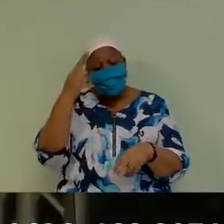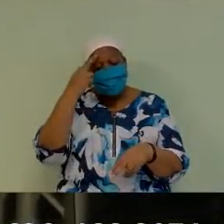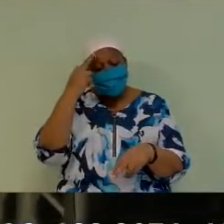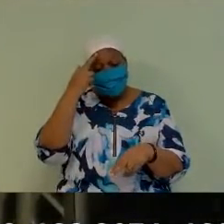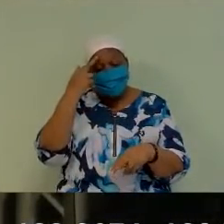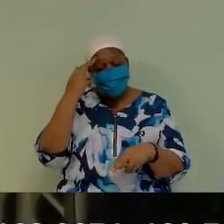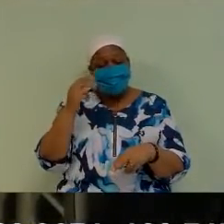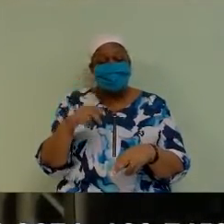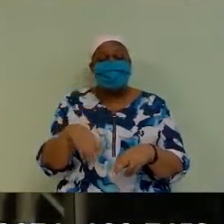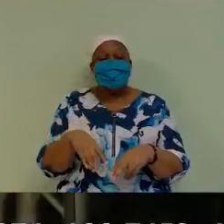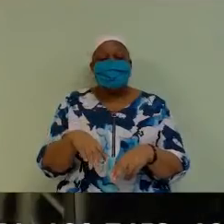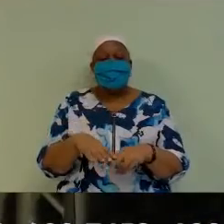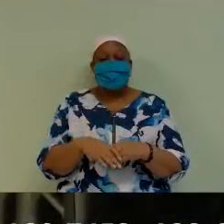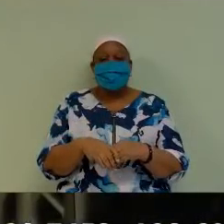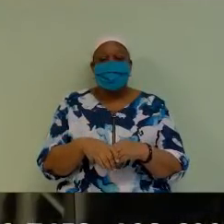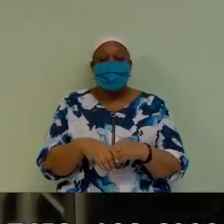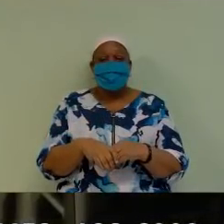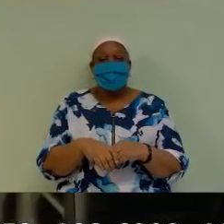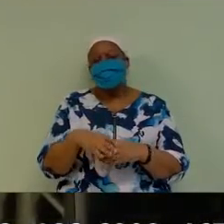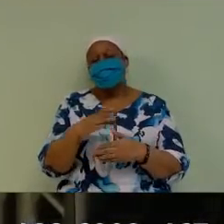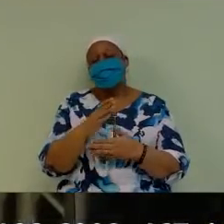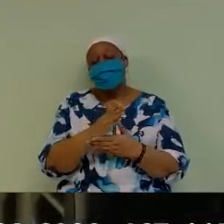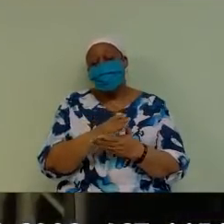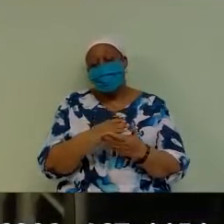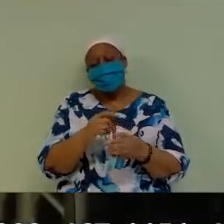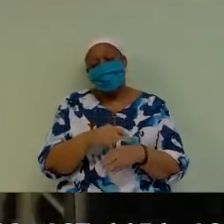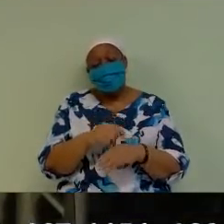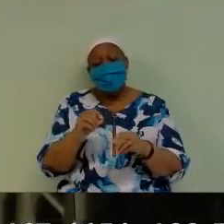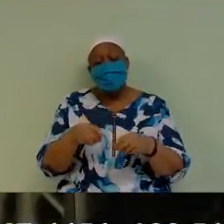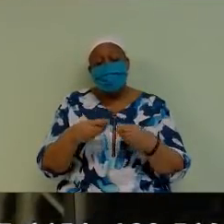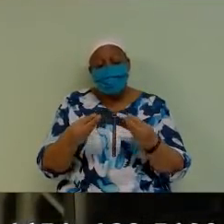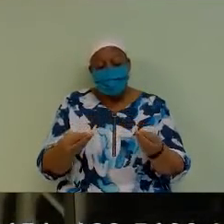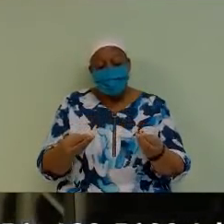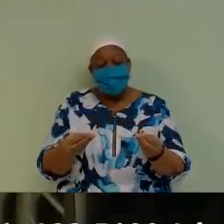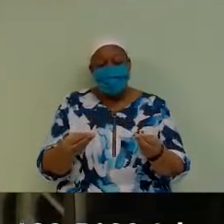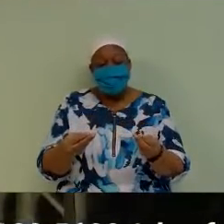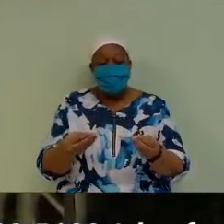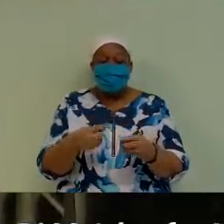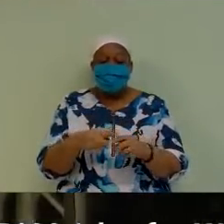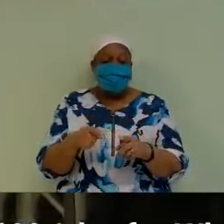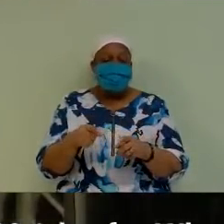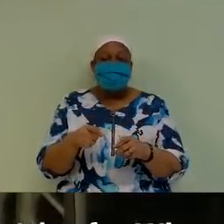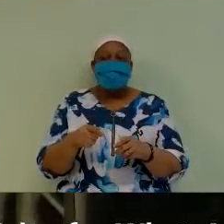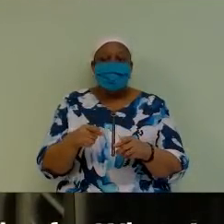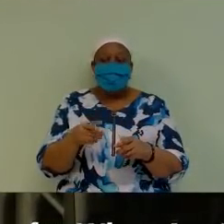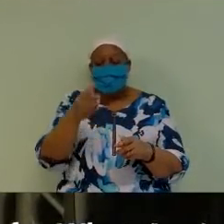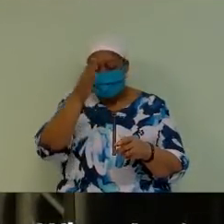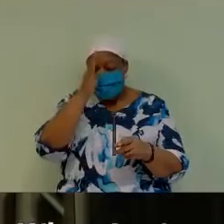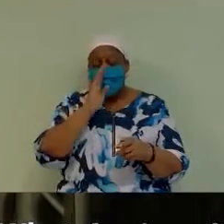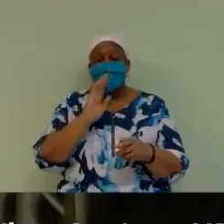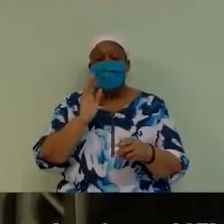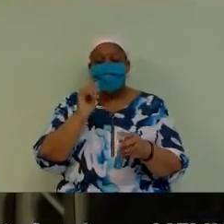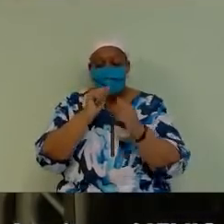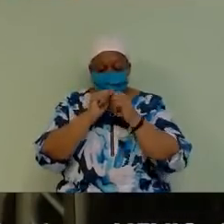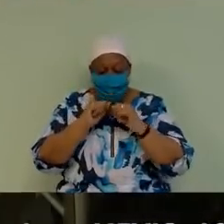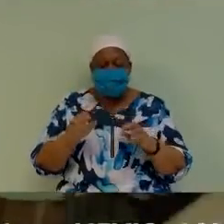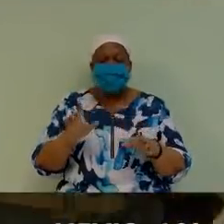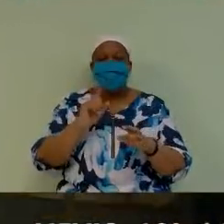things that sometimes we don't even acknowledge ourselves. So thank you, Dr. Cathy, and may the good Lord bless you.